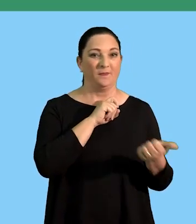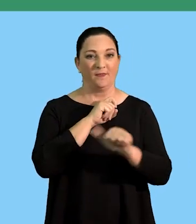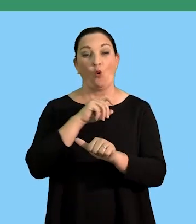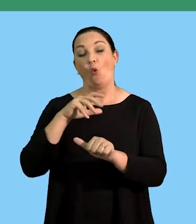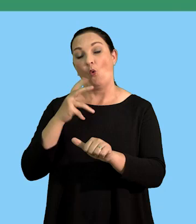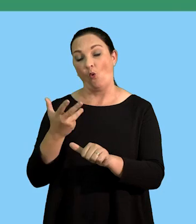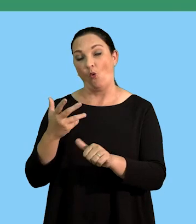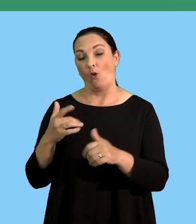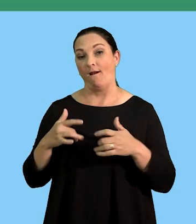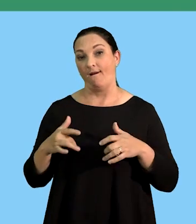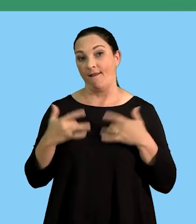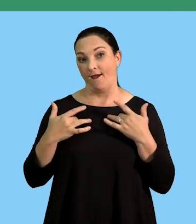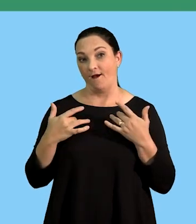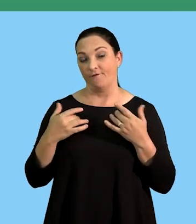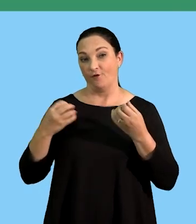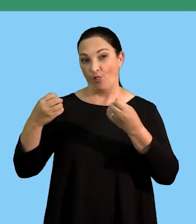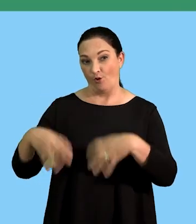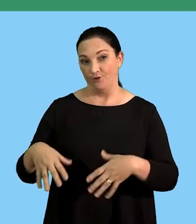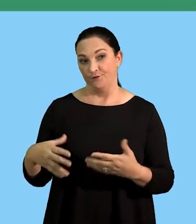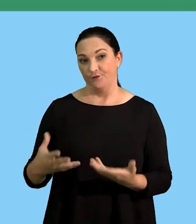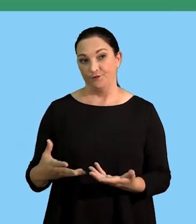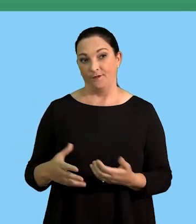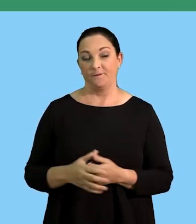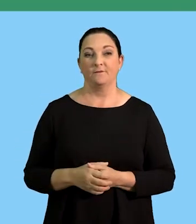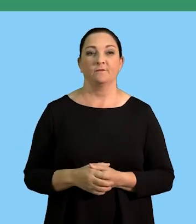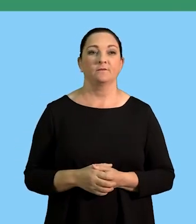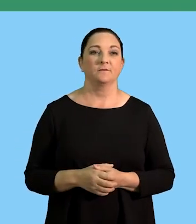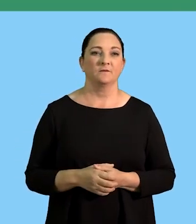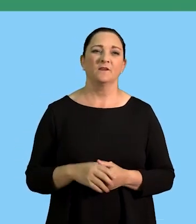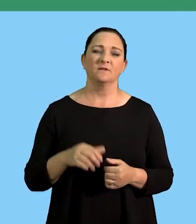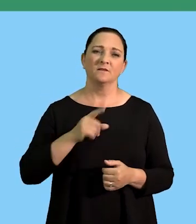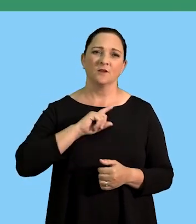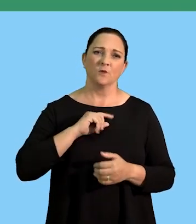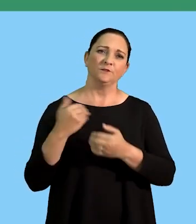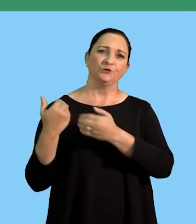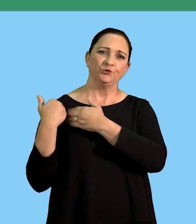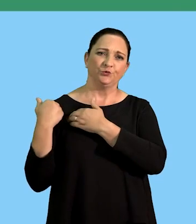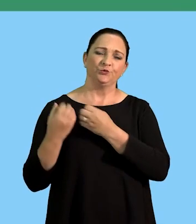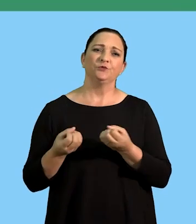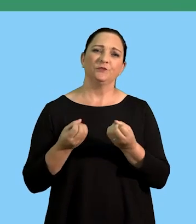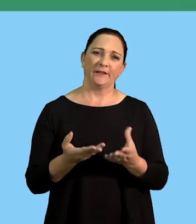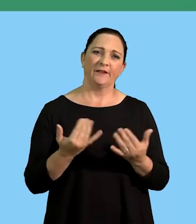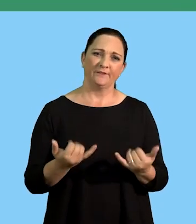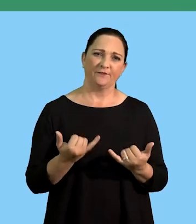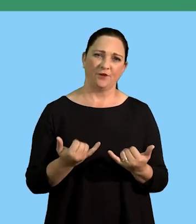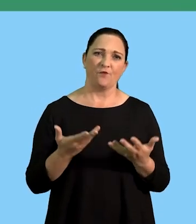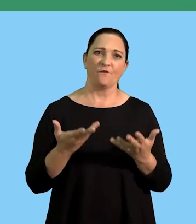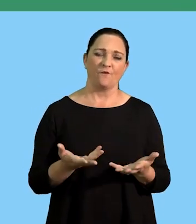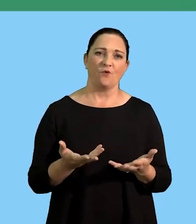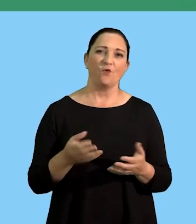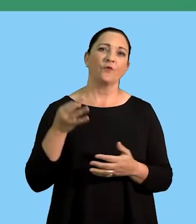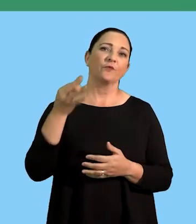and loss of life here. So hence we talk about the principle of security. It provides security